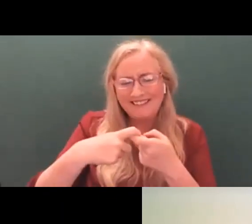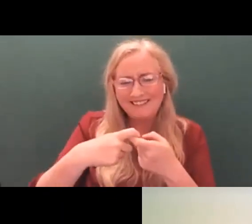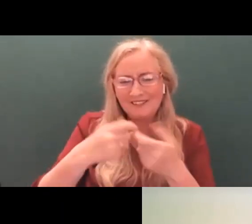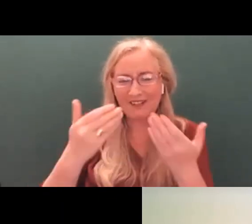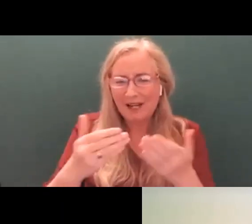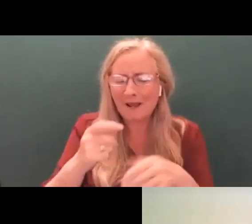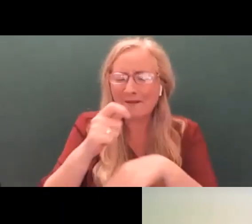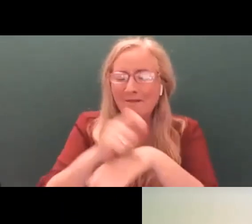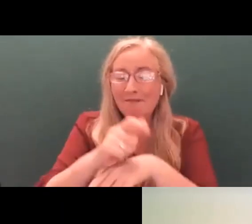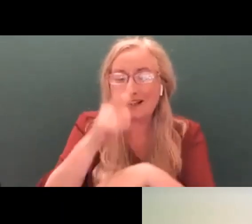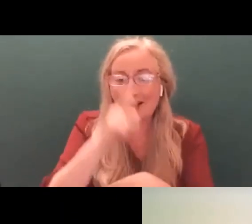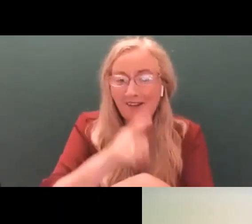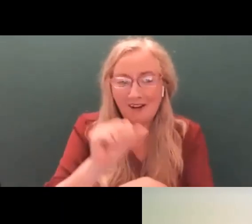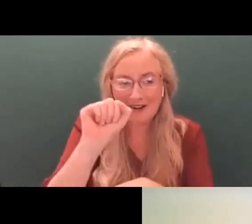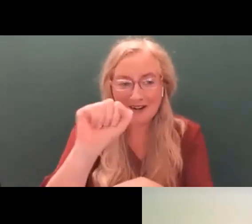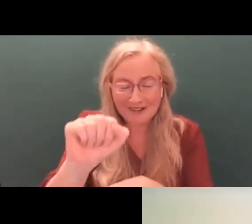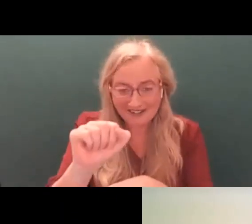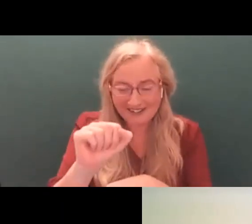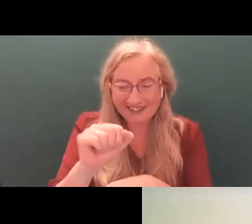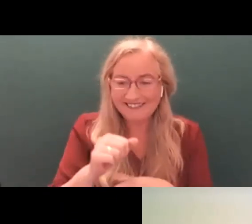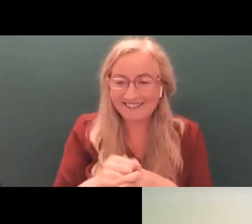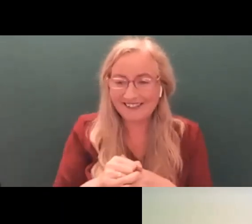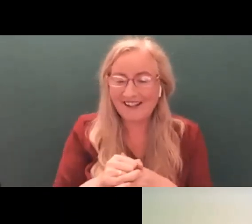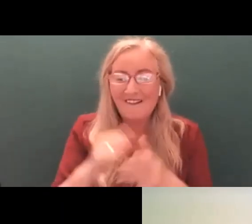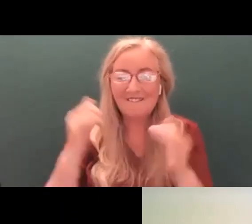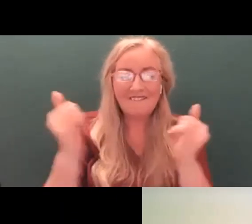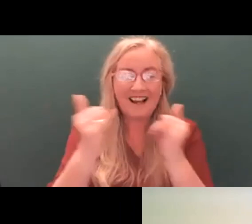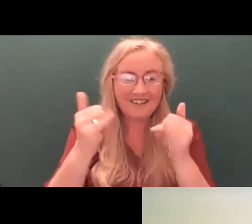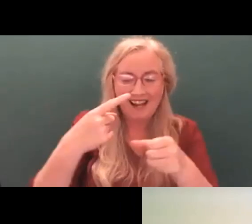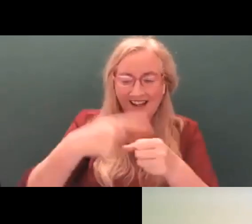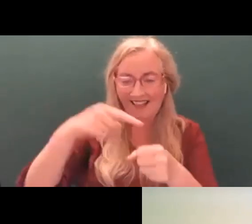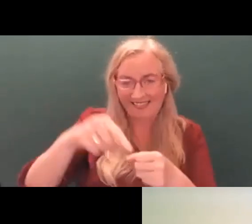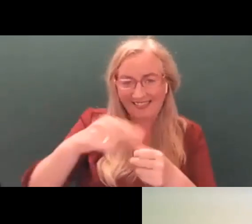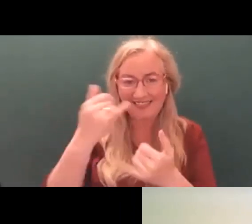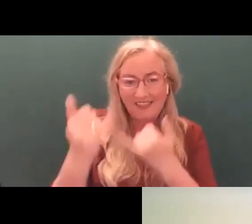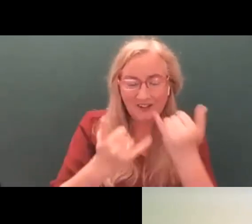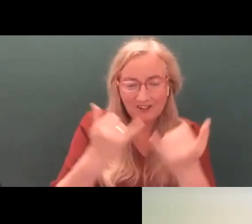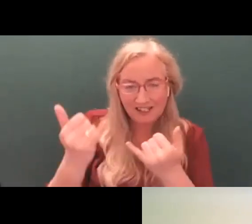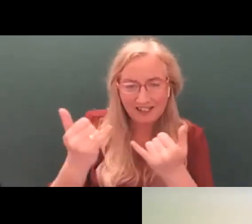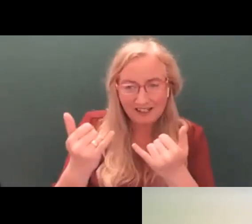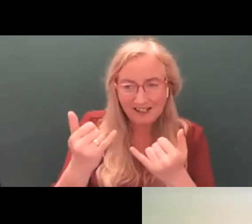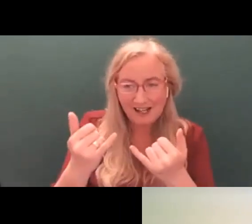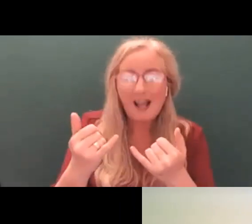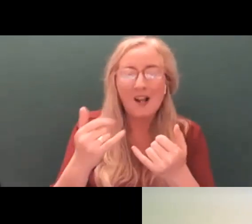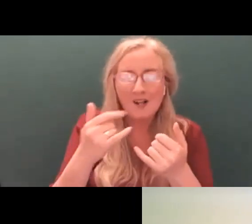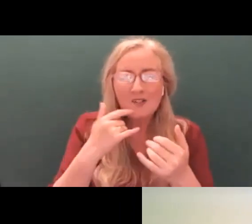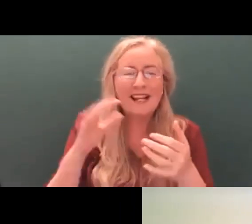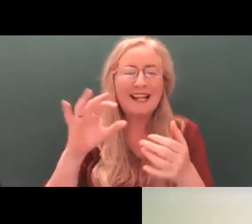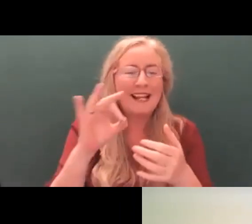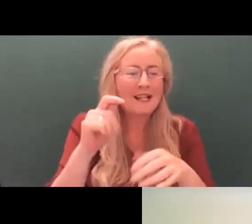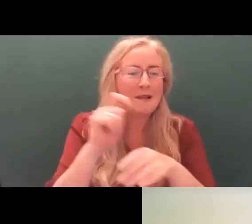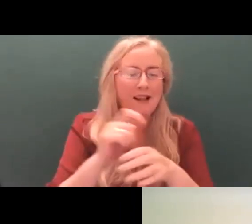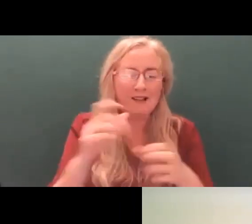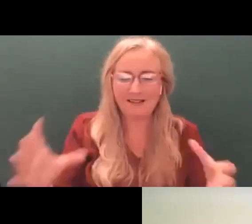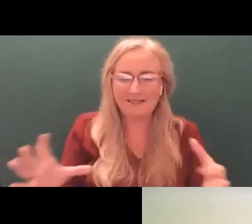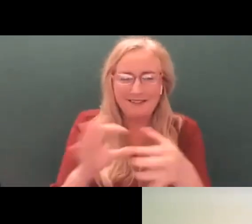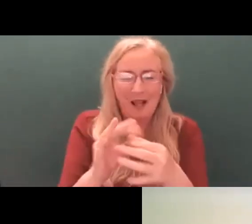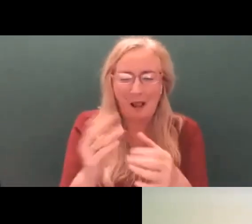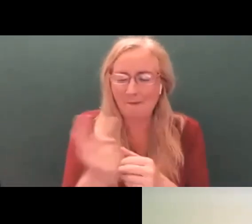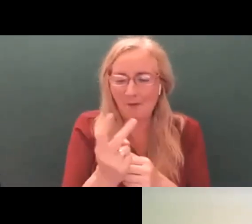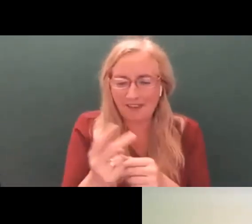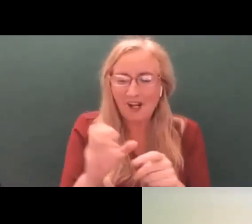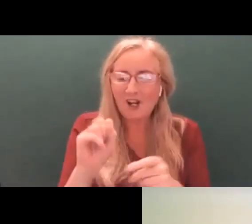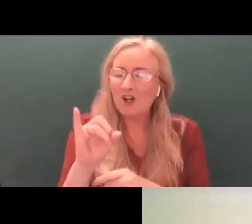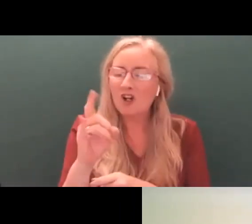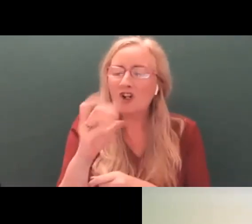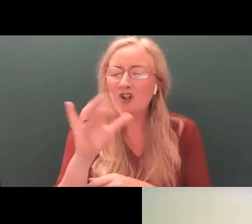best of luck with your festival again this year, with combining the best of all that you've learned. Shirley, I know, will